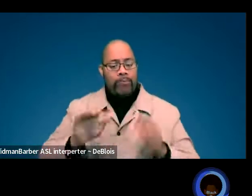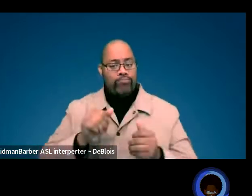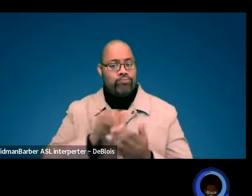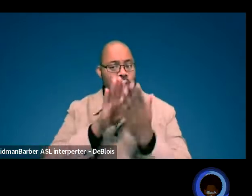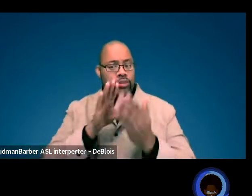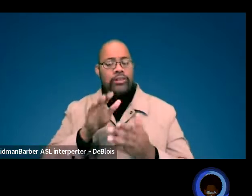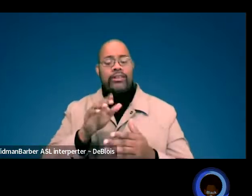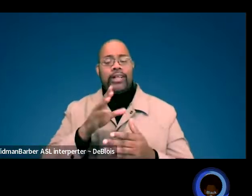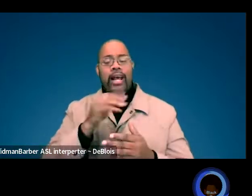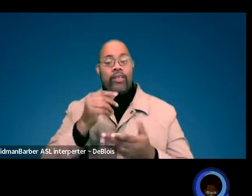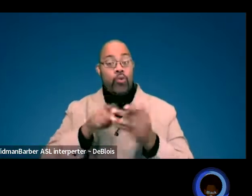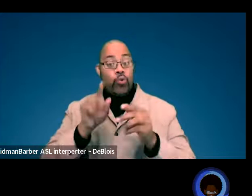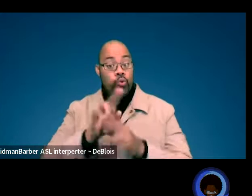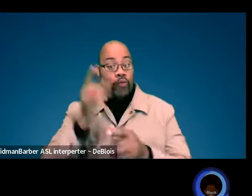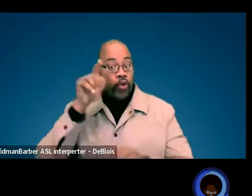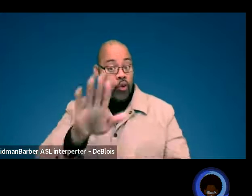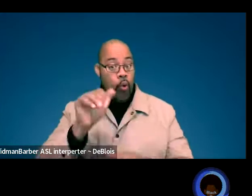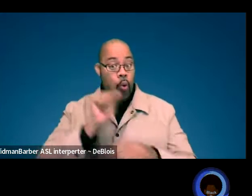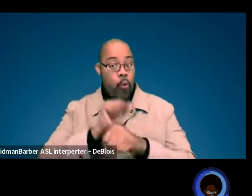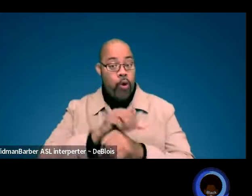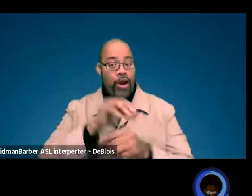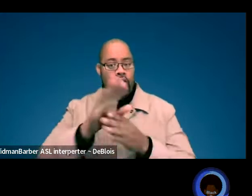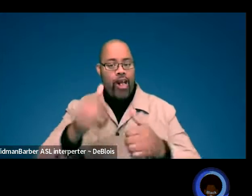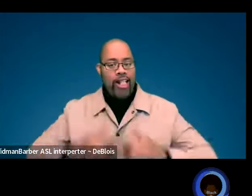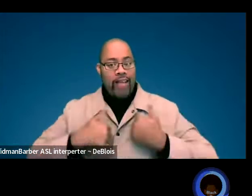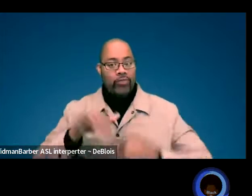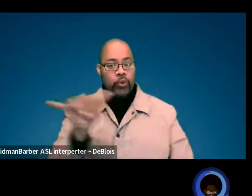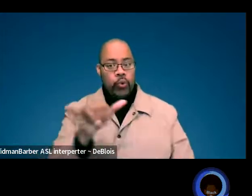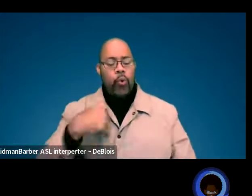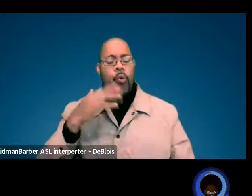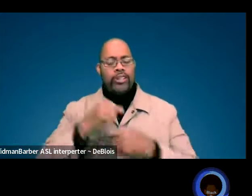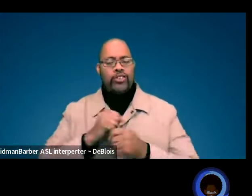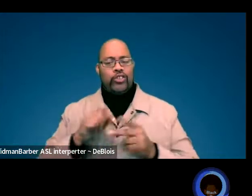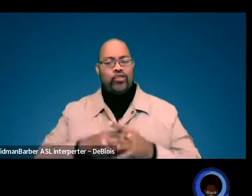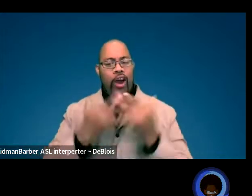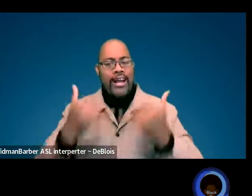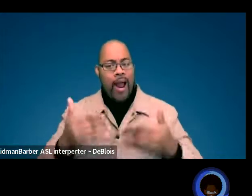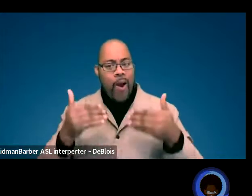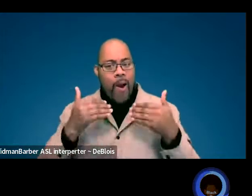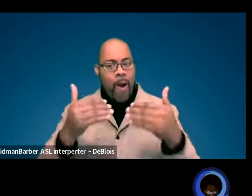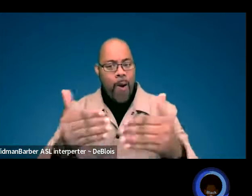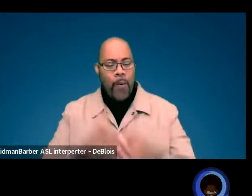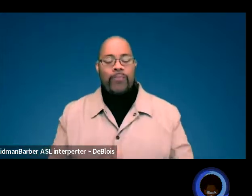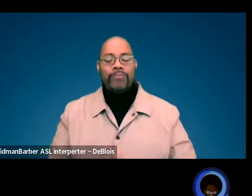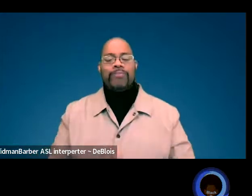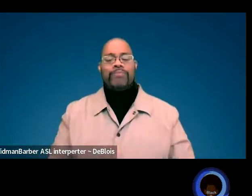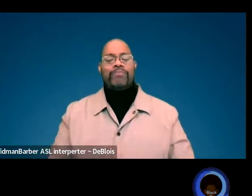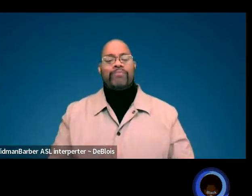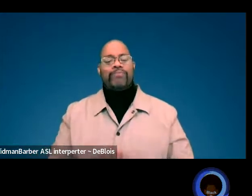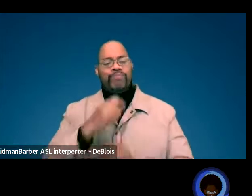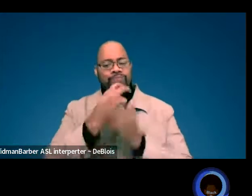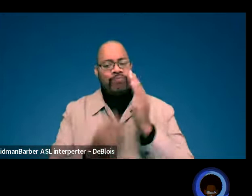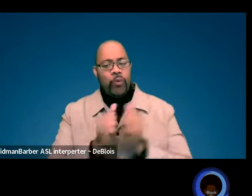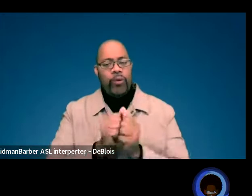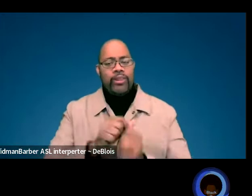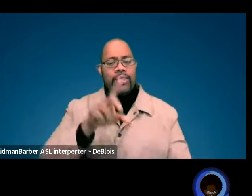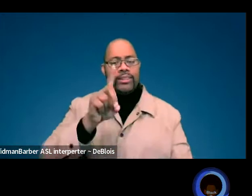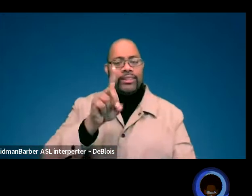they've used to your own work and to your life. And so we're going to get started right now and jump into it with